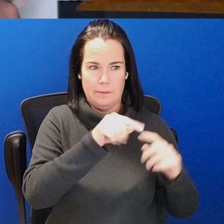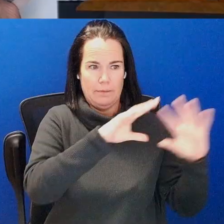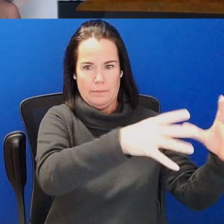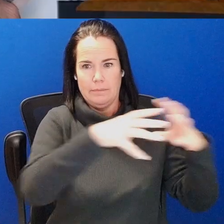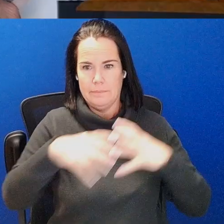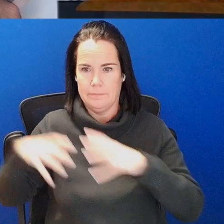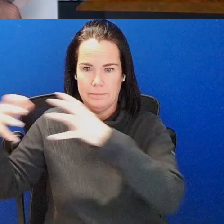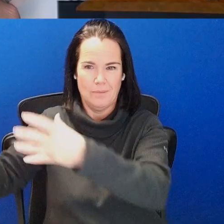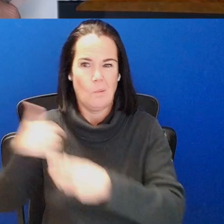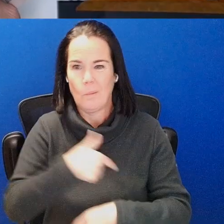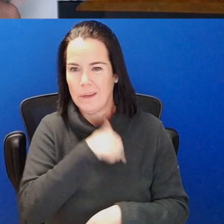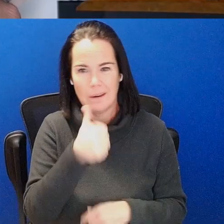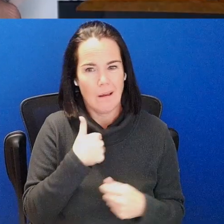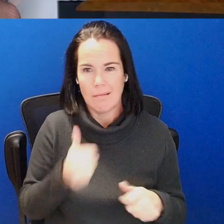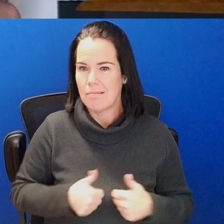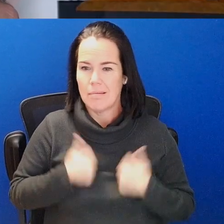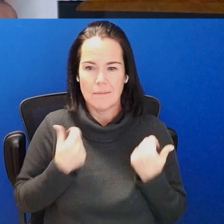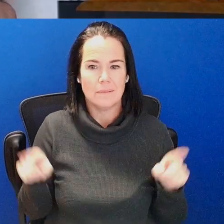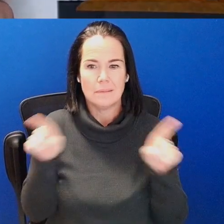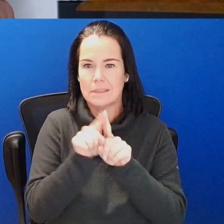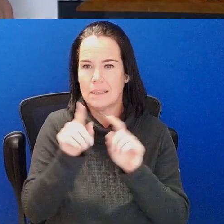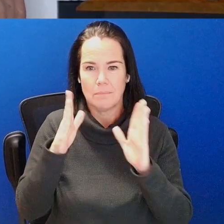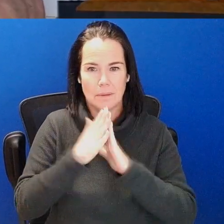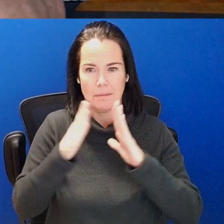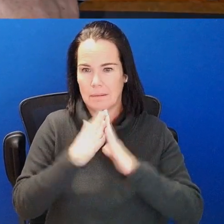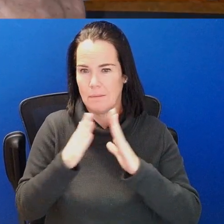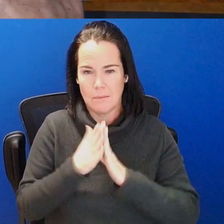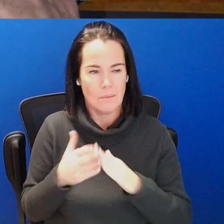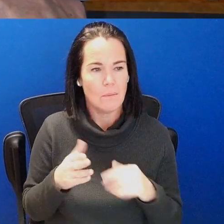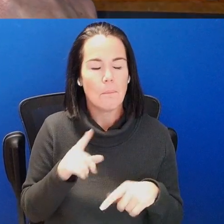same town, but